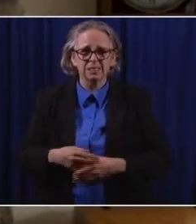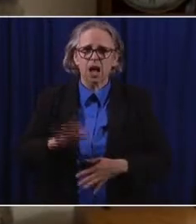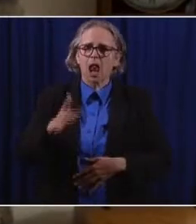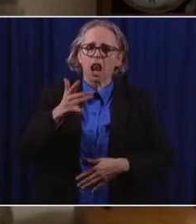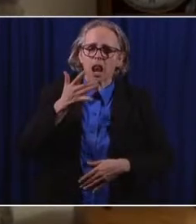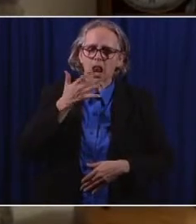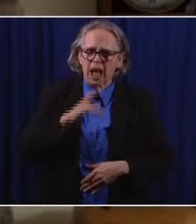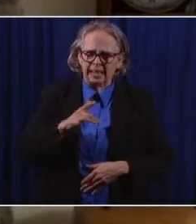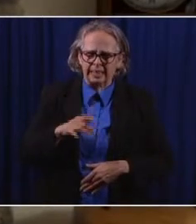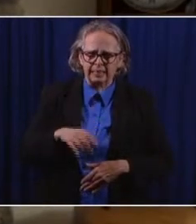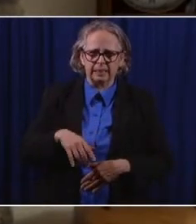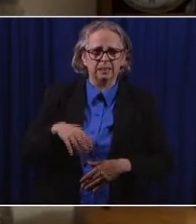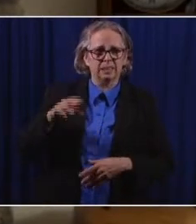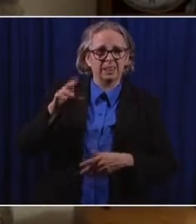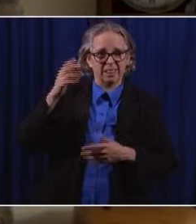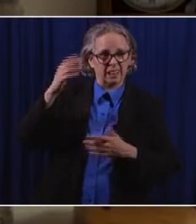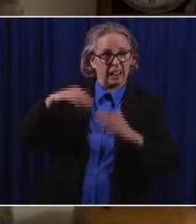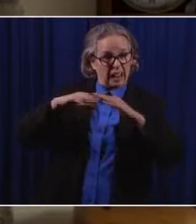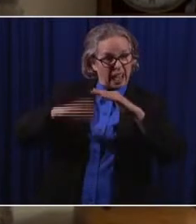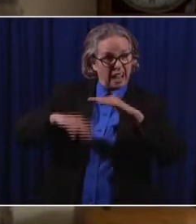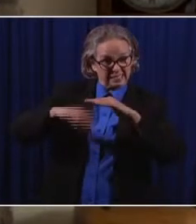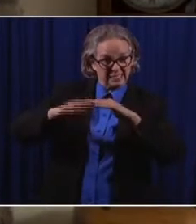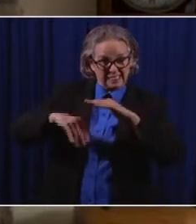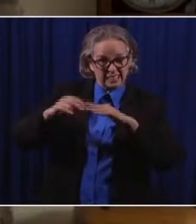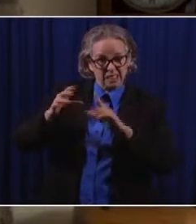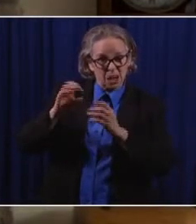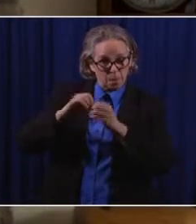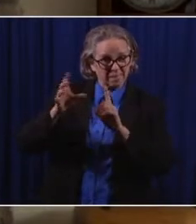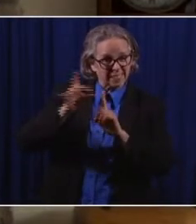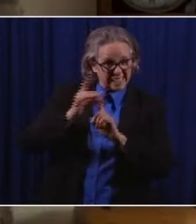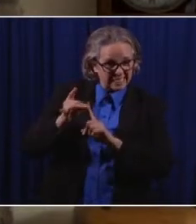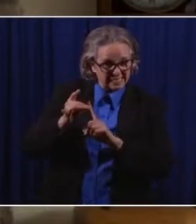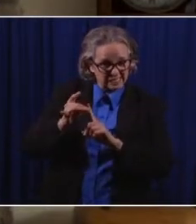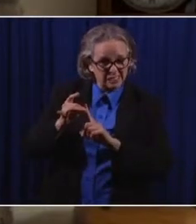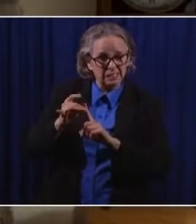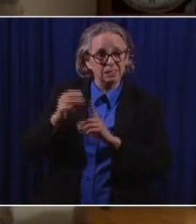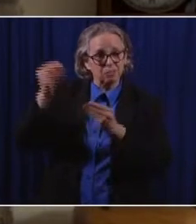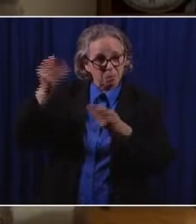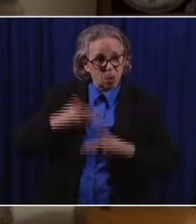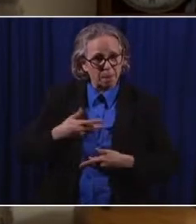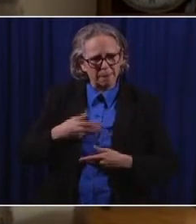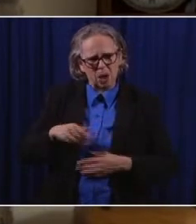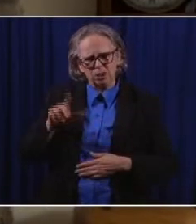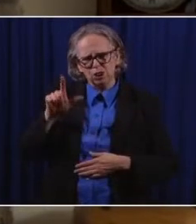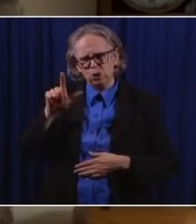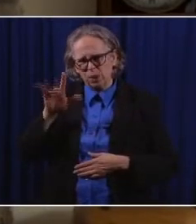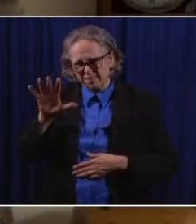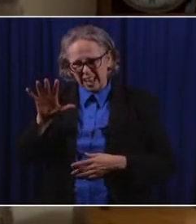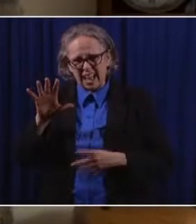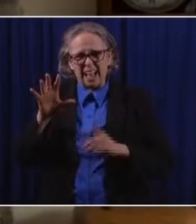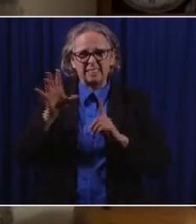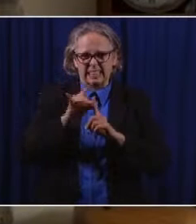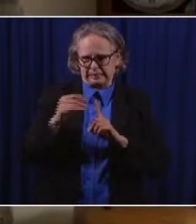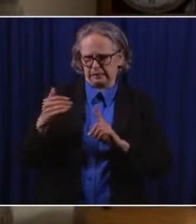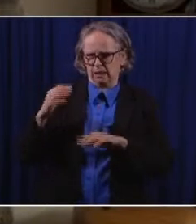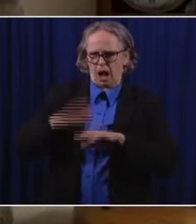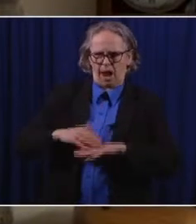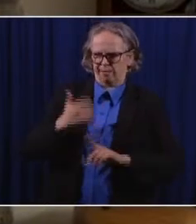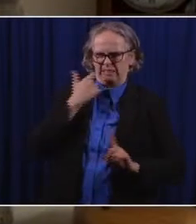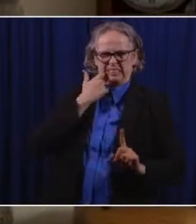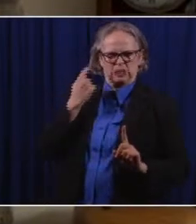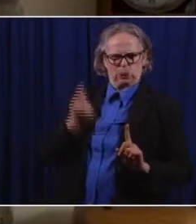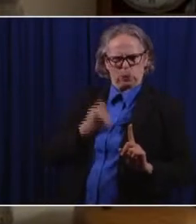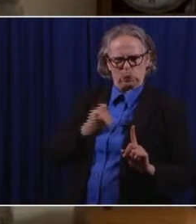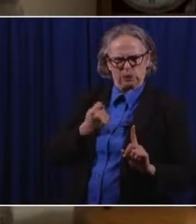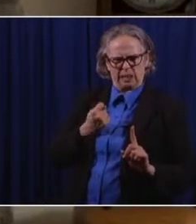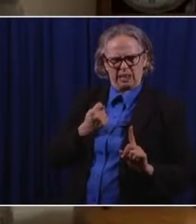school dashboard reported 25 cases on Tuesday and 9 cases on Wednesday. The school transitioned to remote learning for 2 weeks and